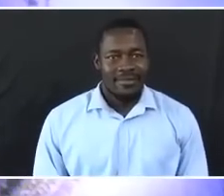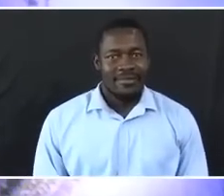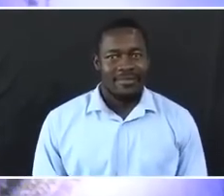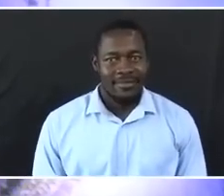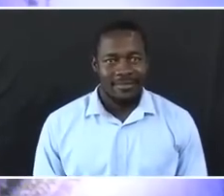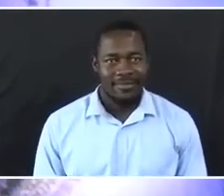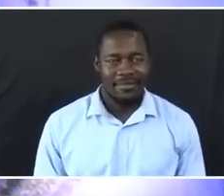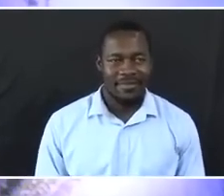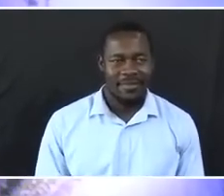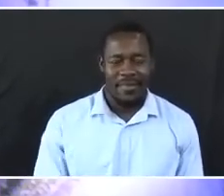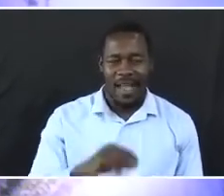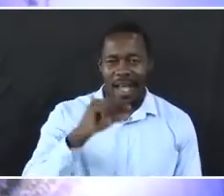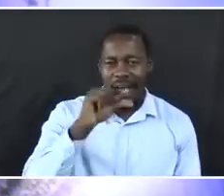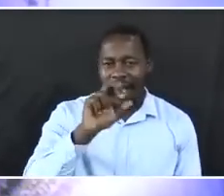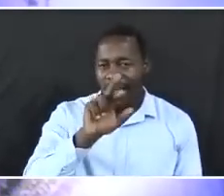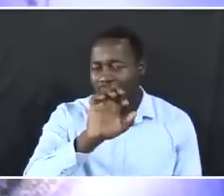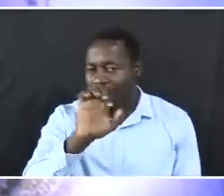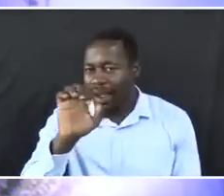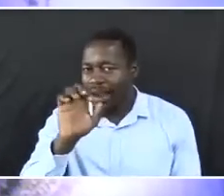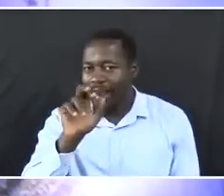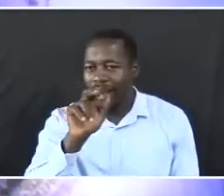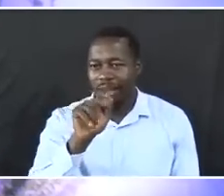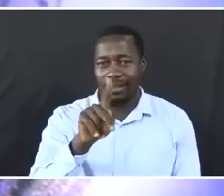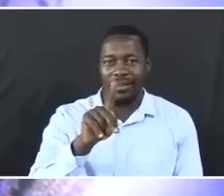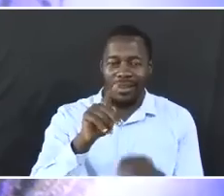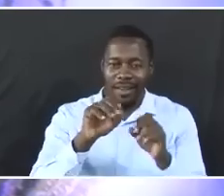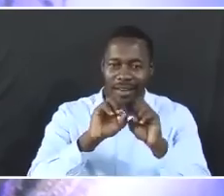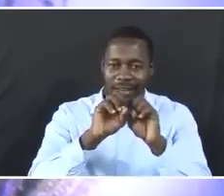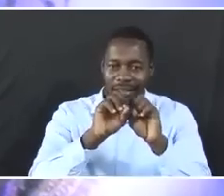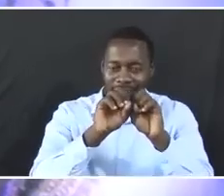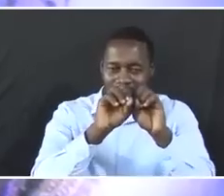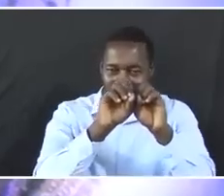Greek refers to all forms of unnatural.